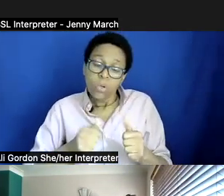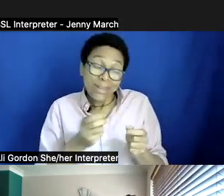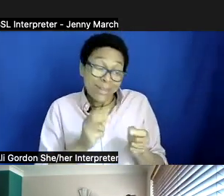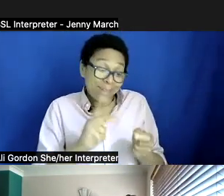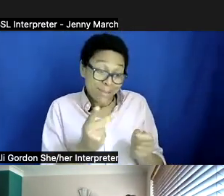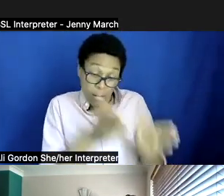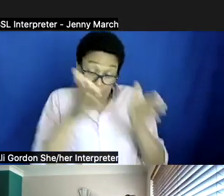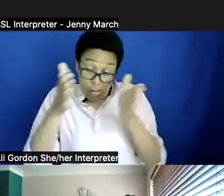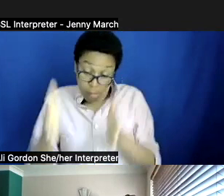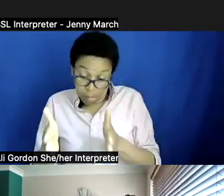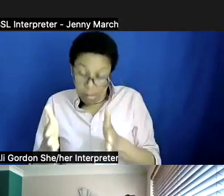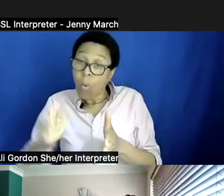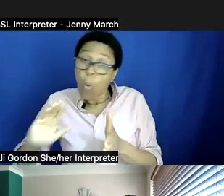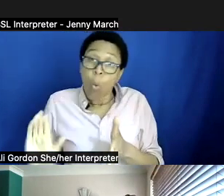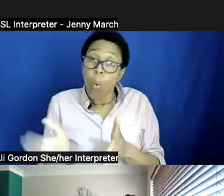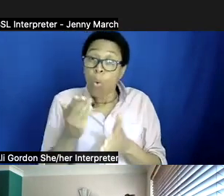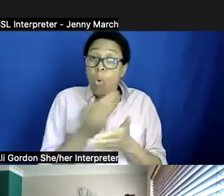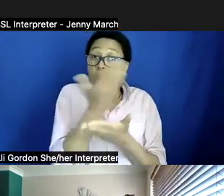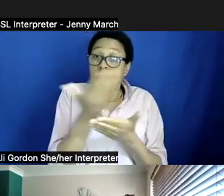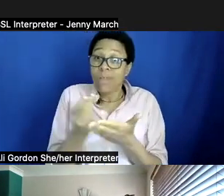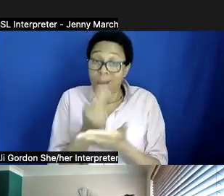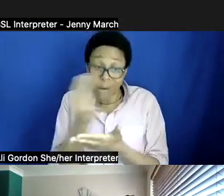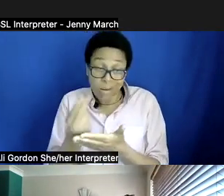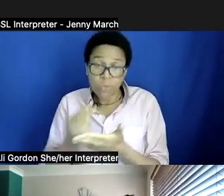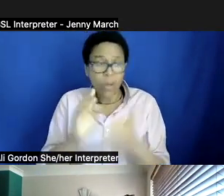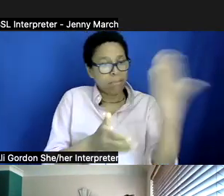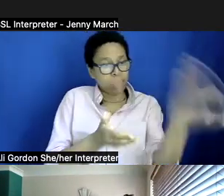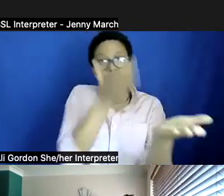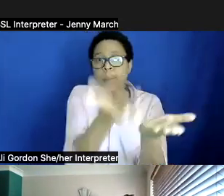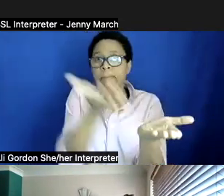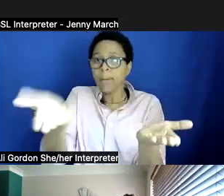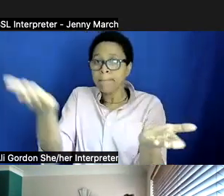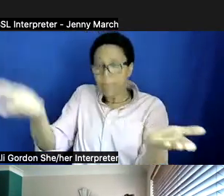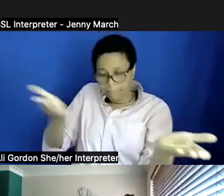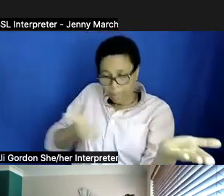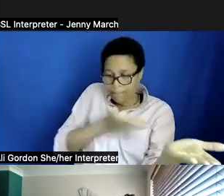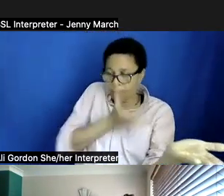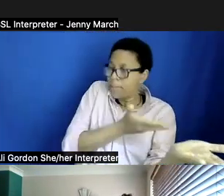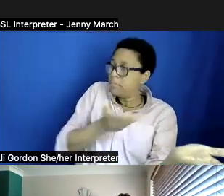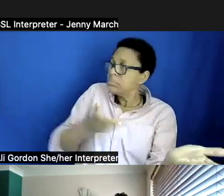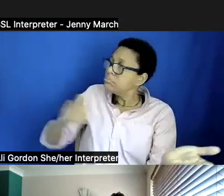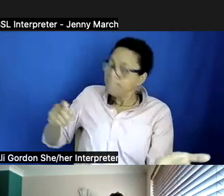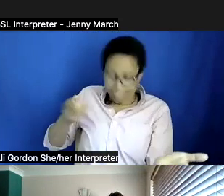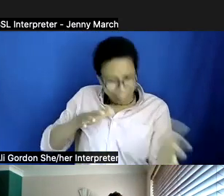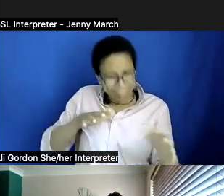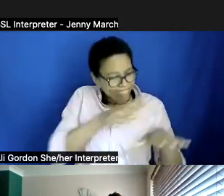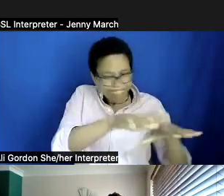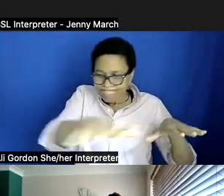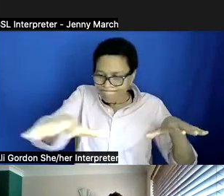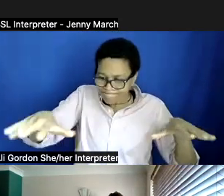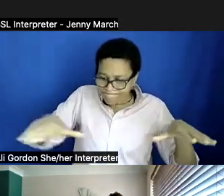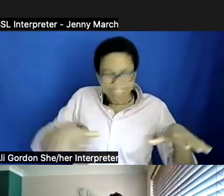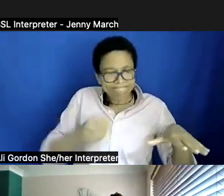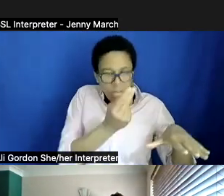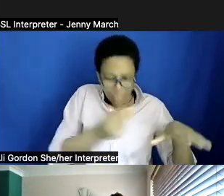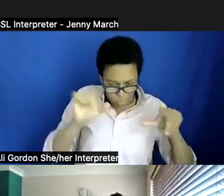like laid out. I think it was like the whole of the records office, like every surface had the artworks in it.